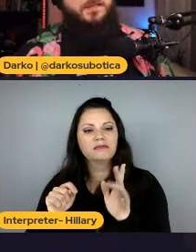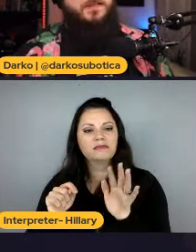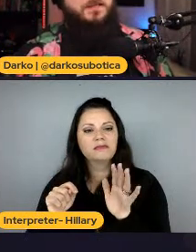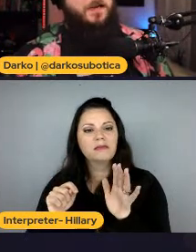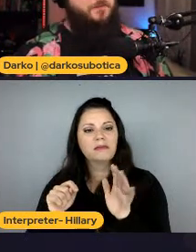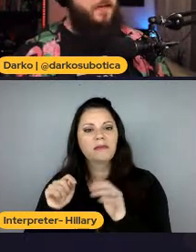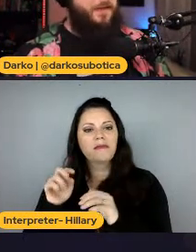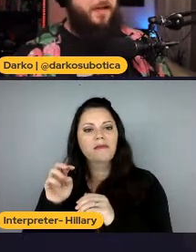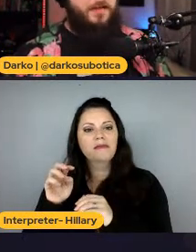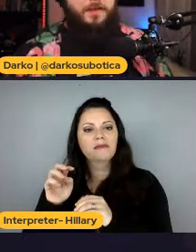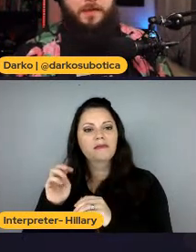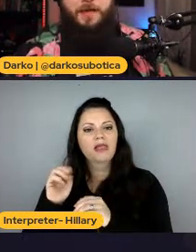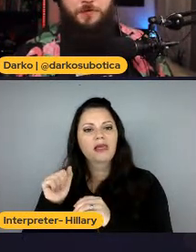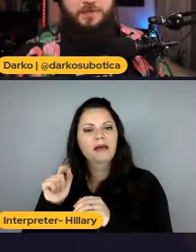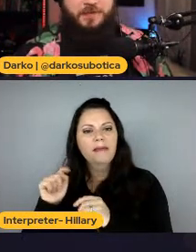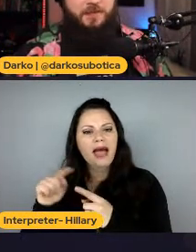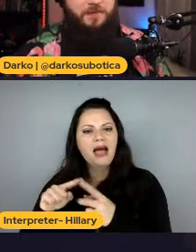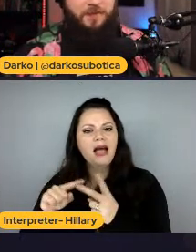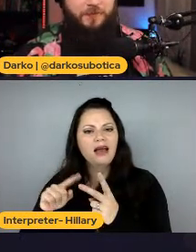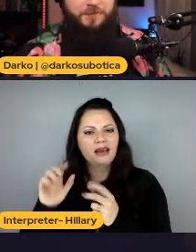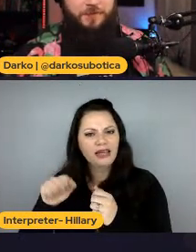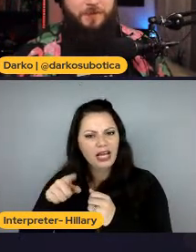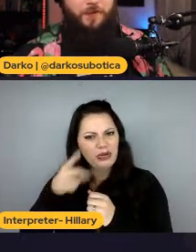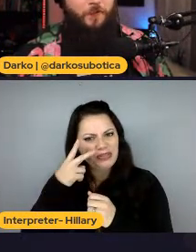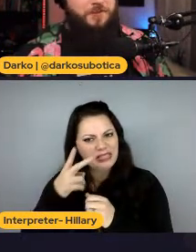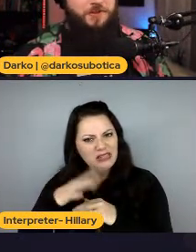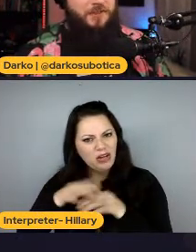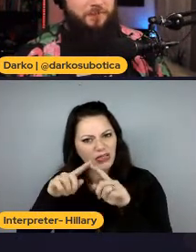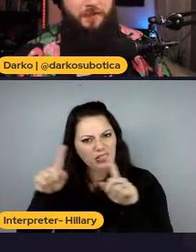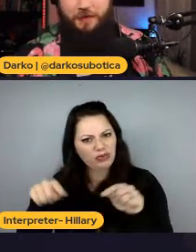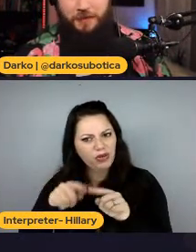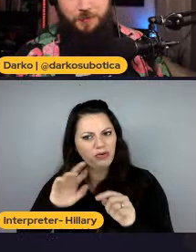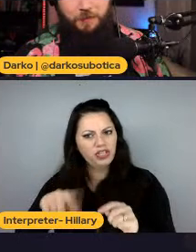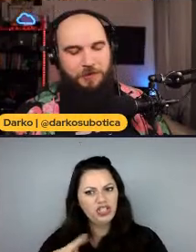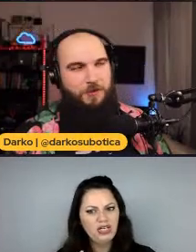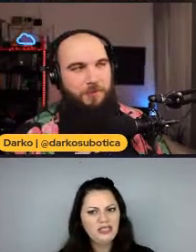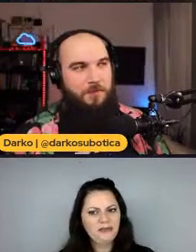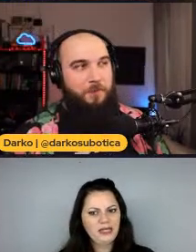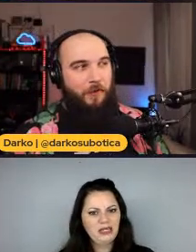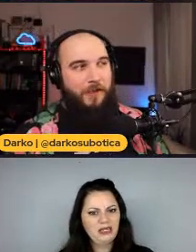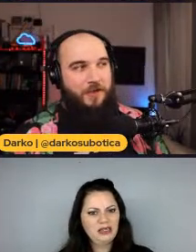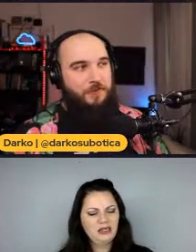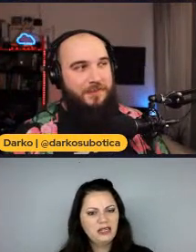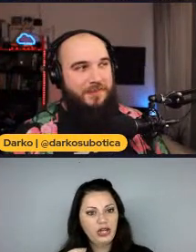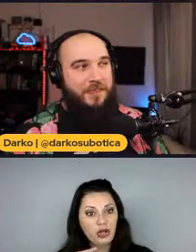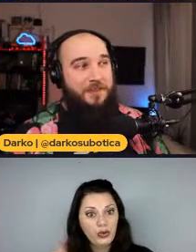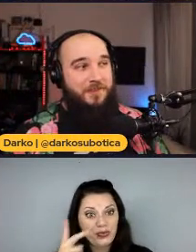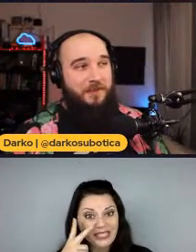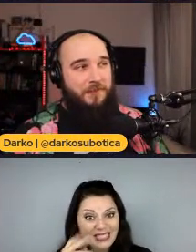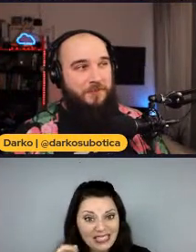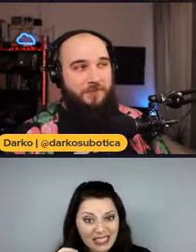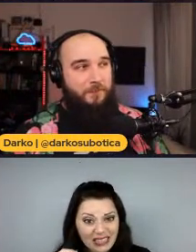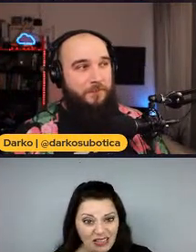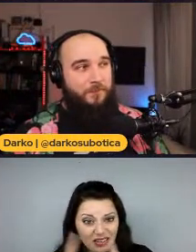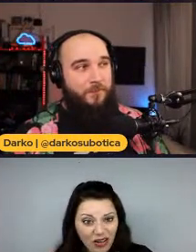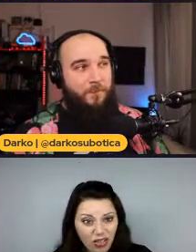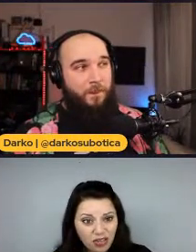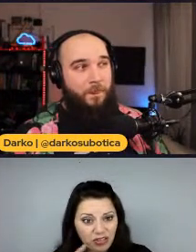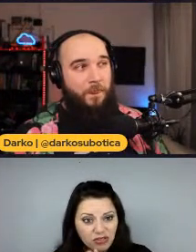Matt and Satya and Mirabella, can you see the thing on the stream here, or is it just me? I just want to make sure that people can actually see these things on the